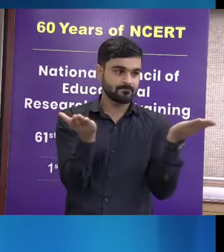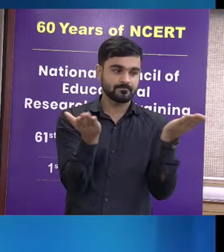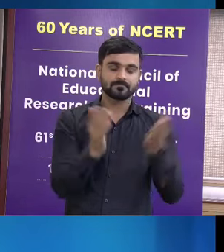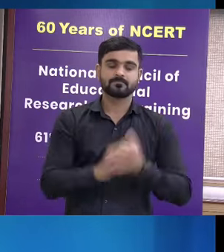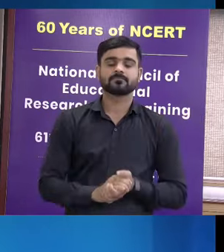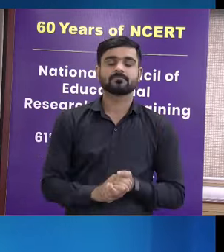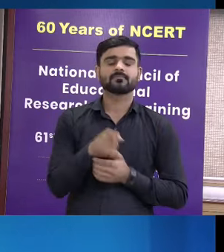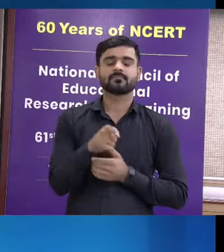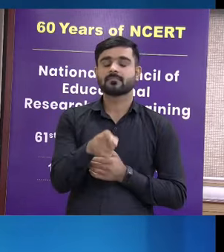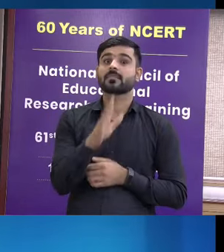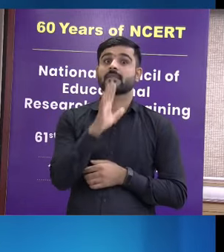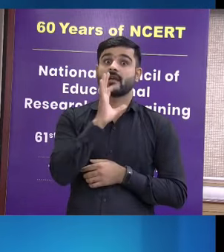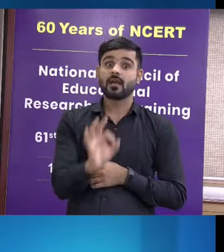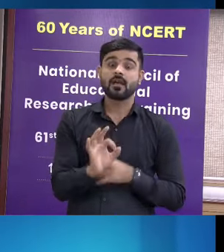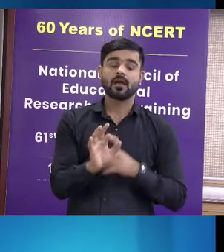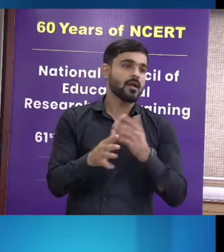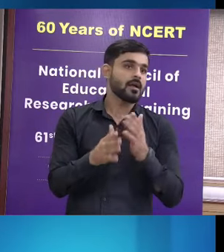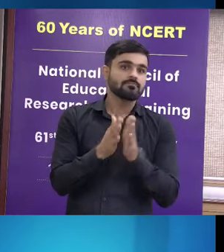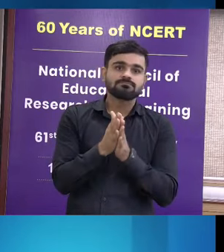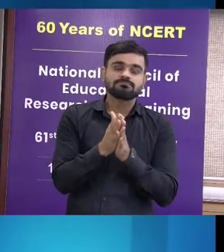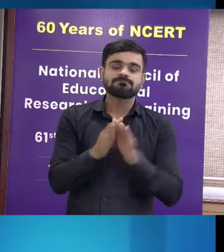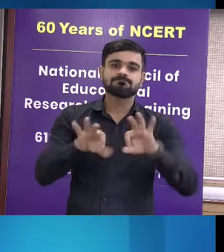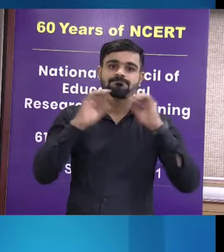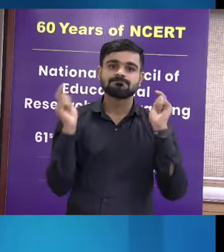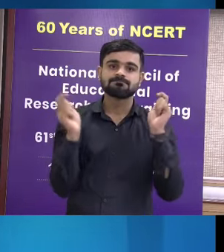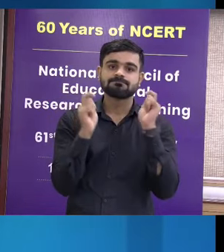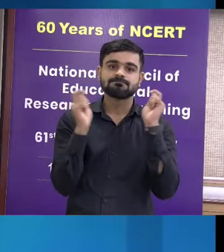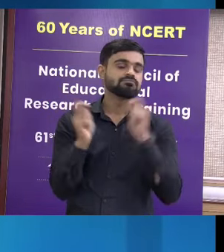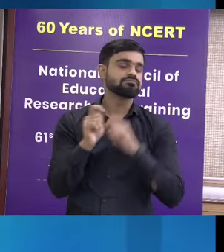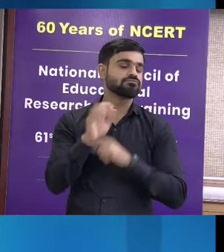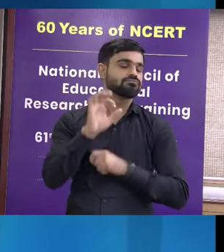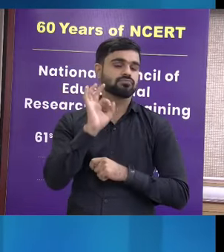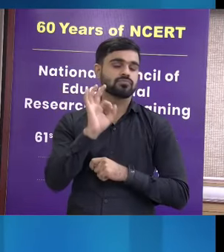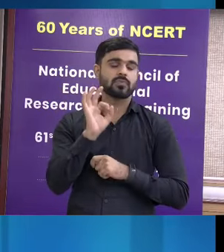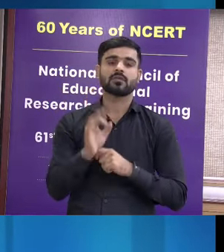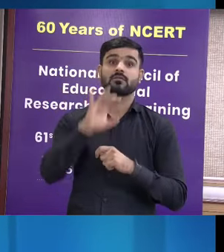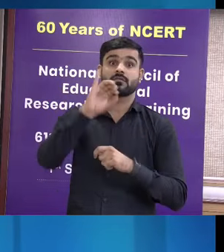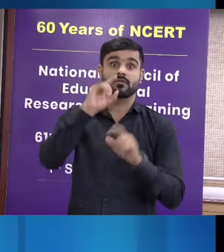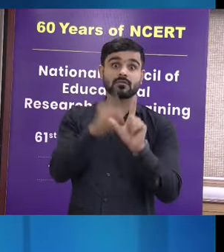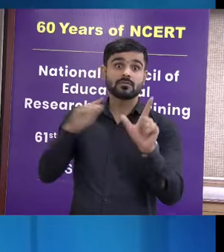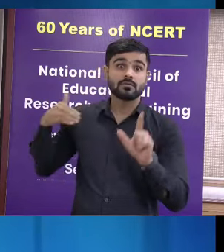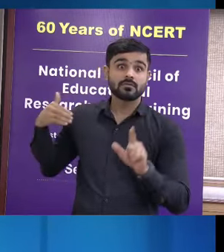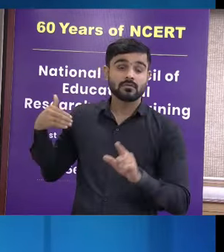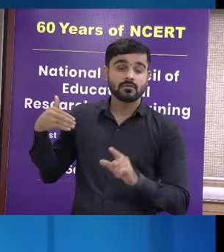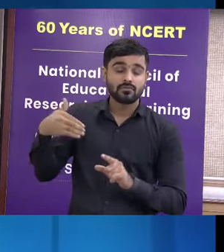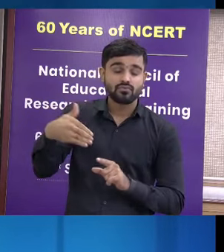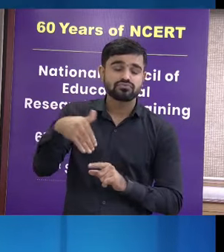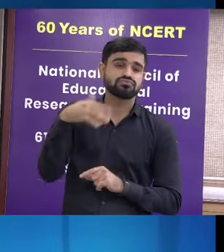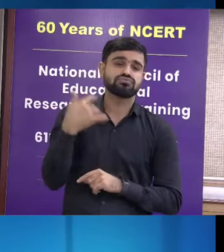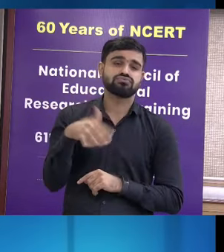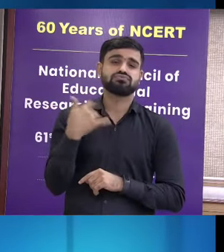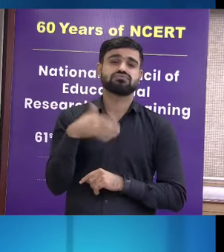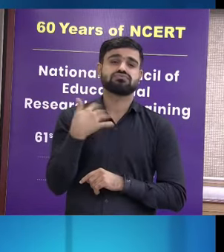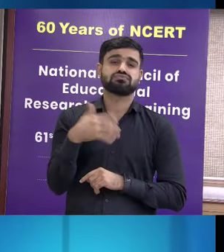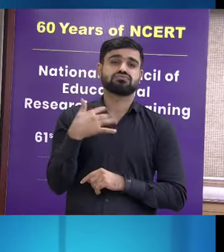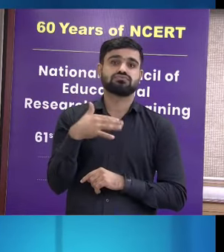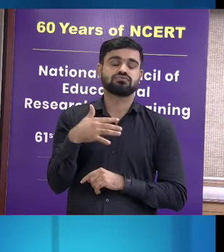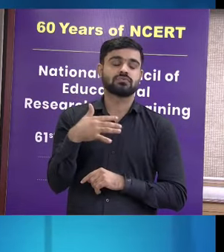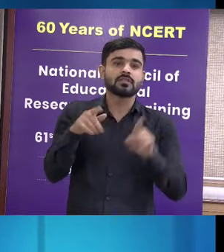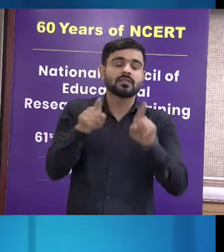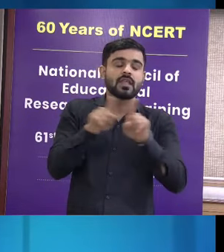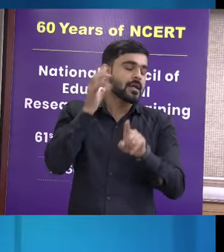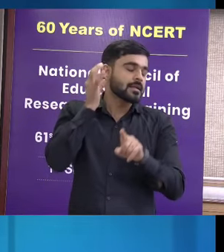This is really a very auspicious occasion. 60 years, actually it's a, others would call it the Diamond Jubilee.